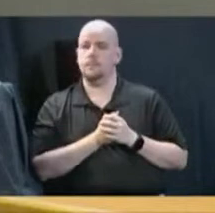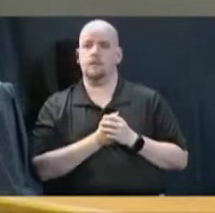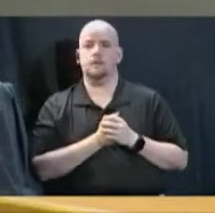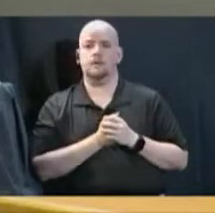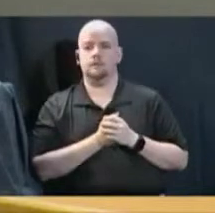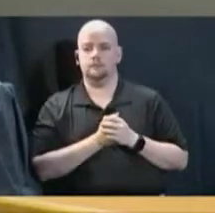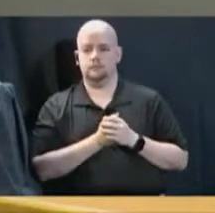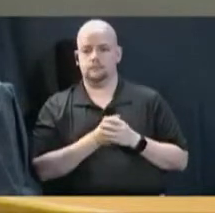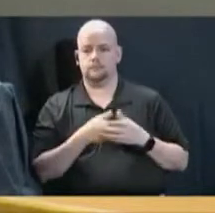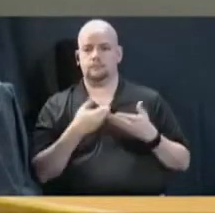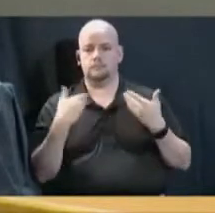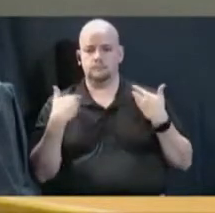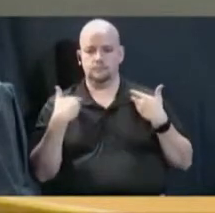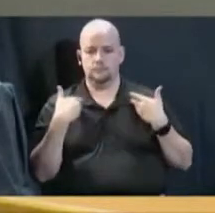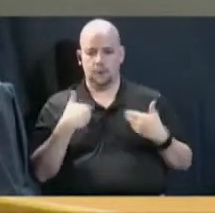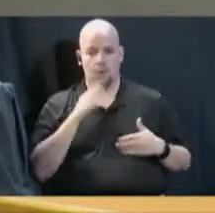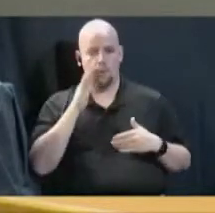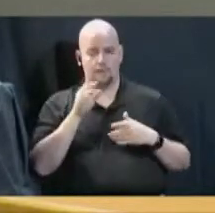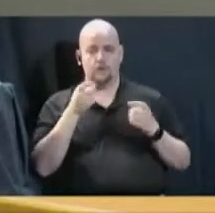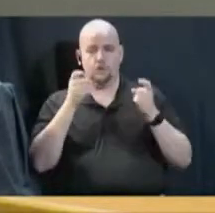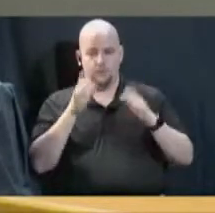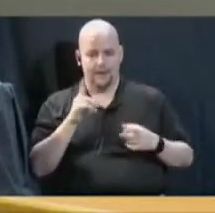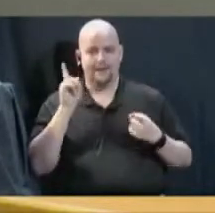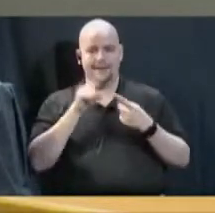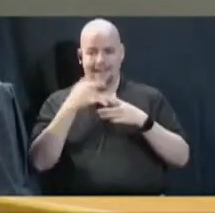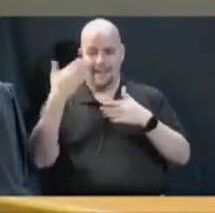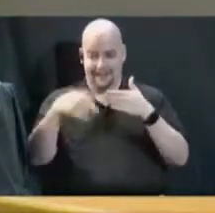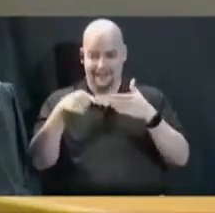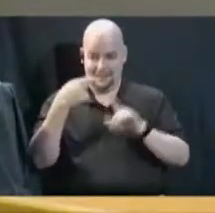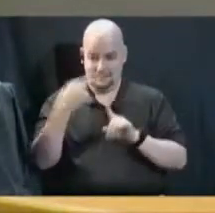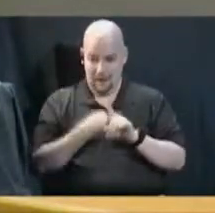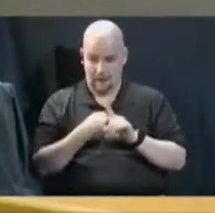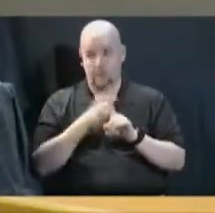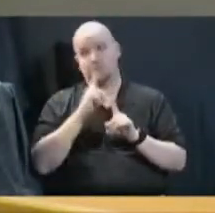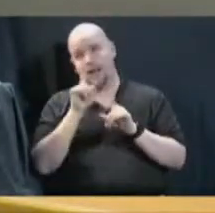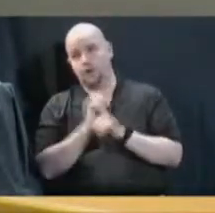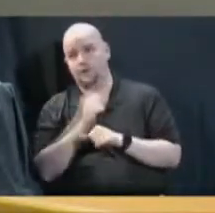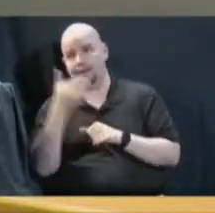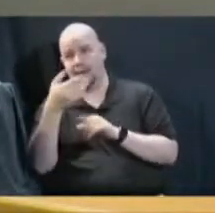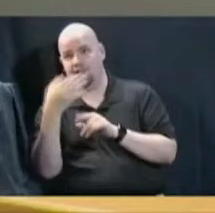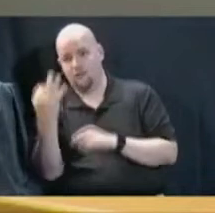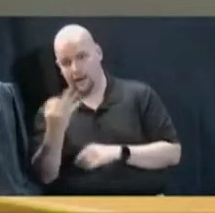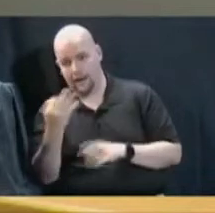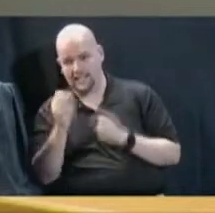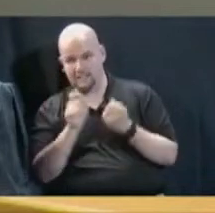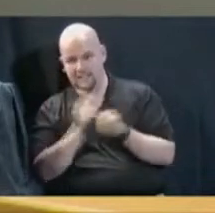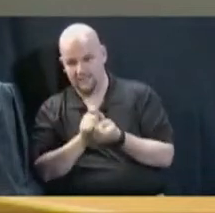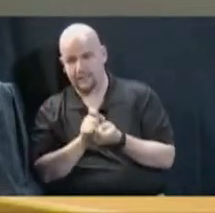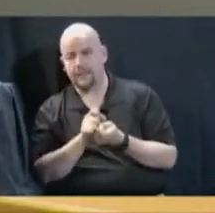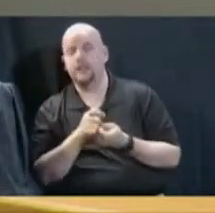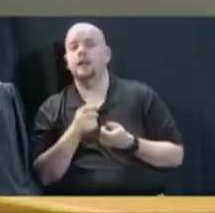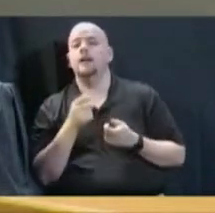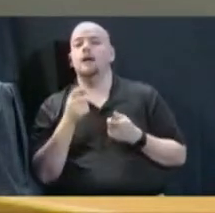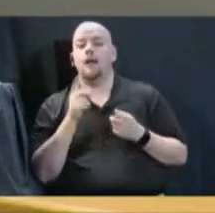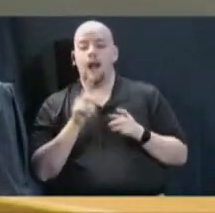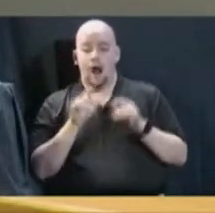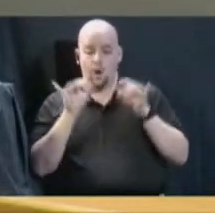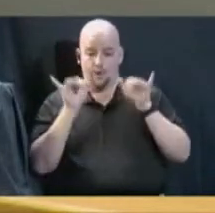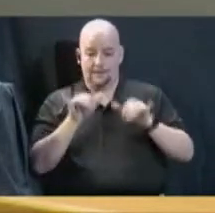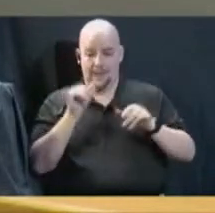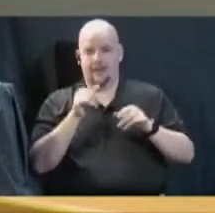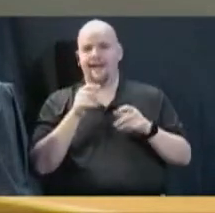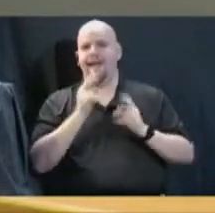I will be the director until the end of this month, or actually next Friday specifically. And then I will stay on as